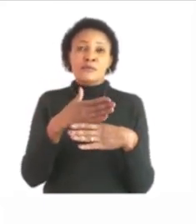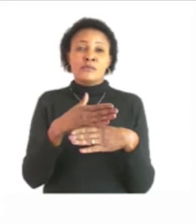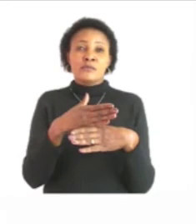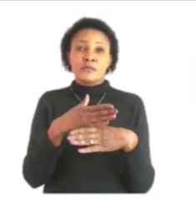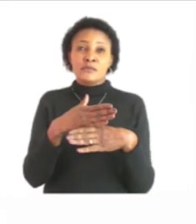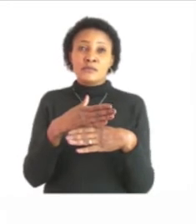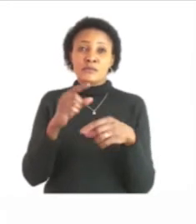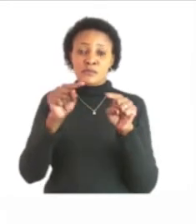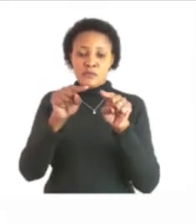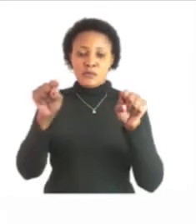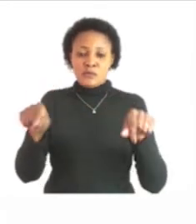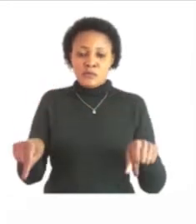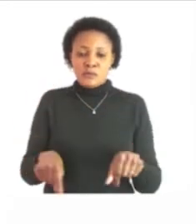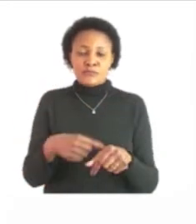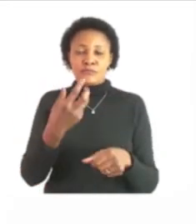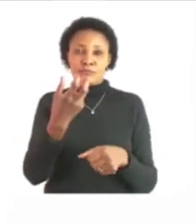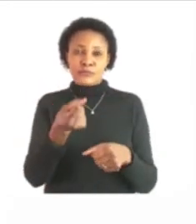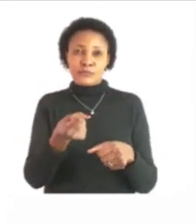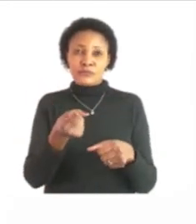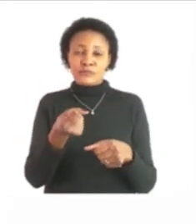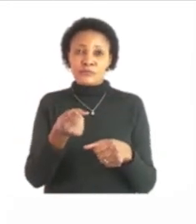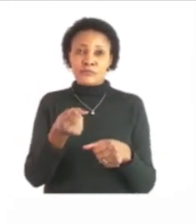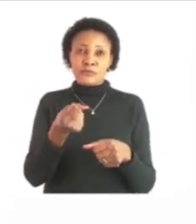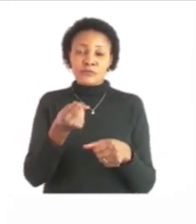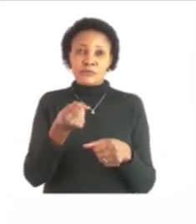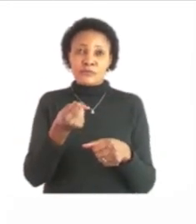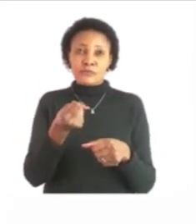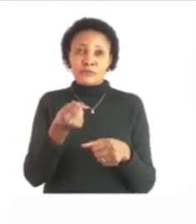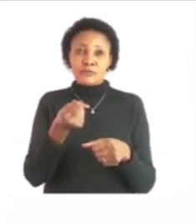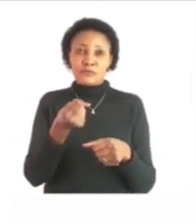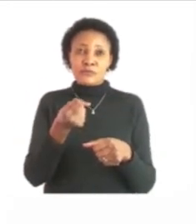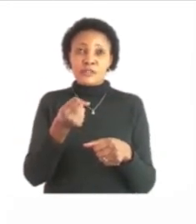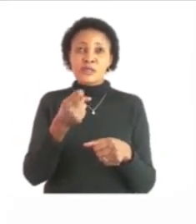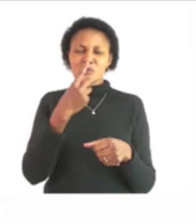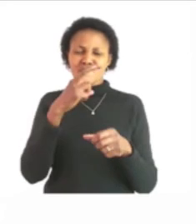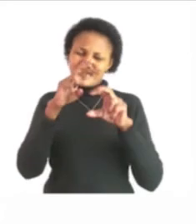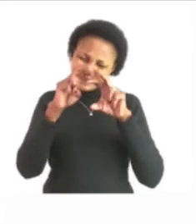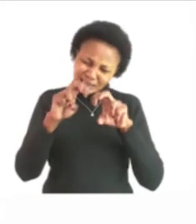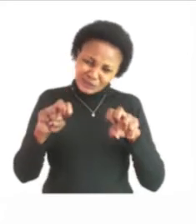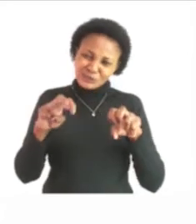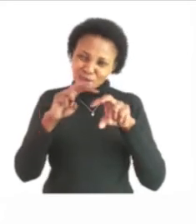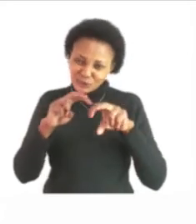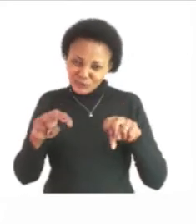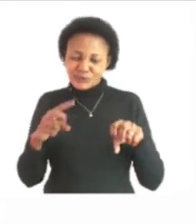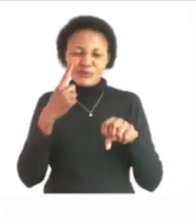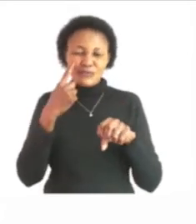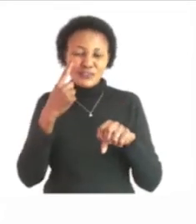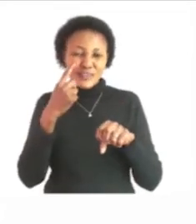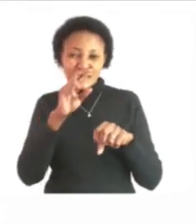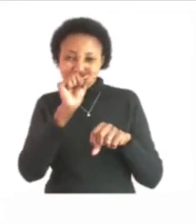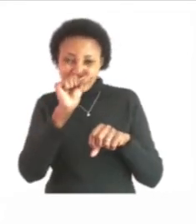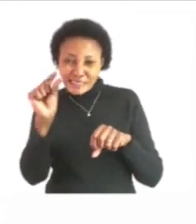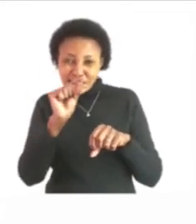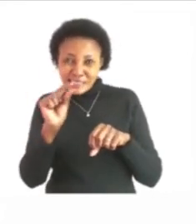word puzzle that is at the bottom on that page, you have to go and find the words, the sight words in